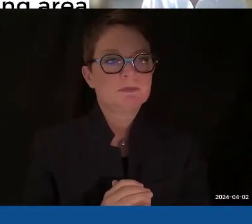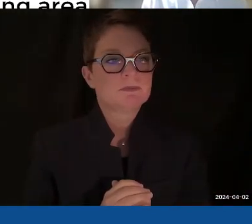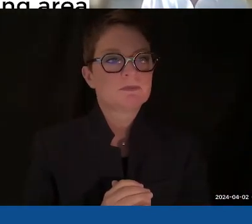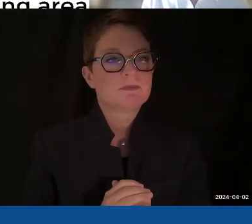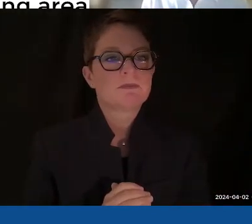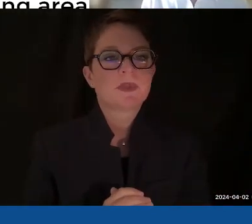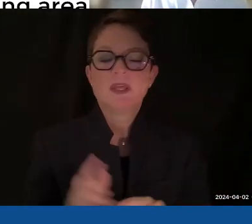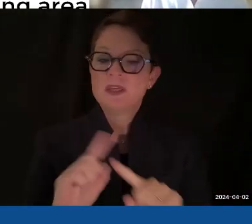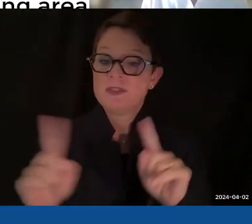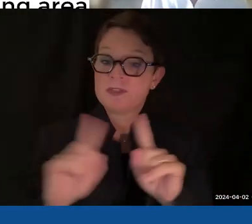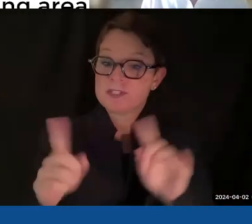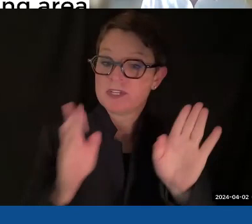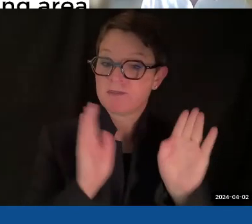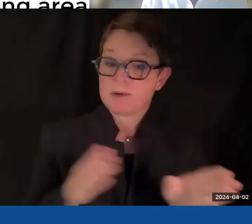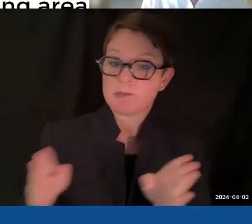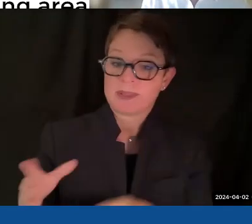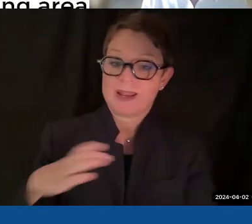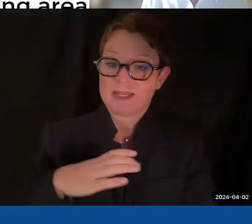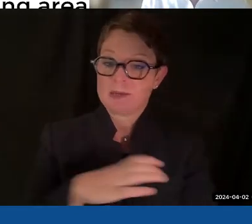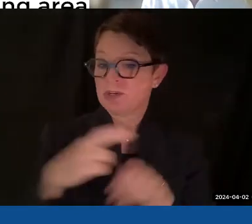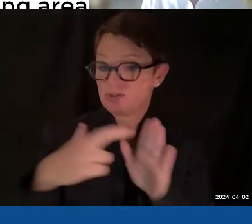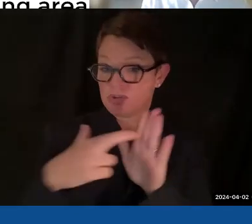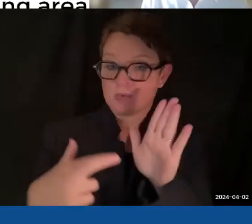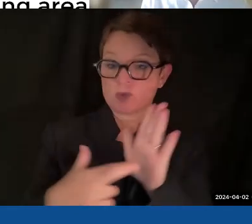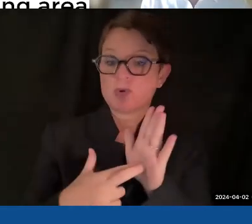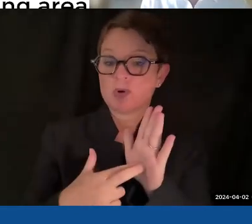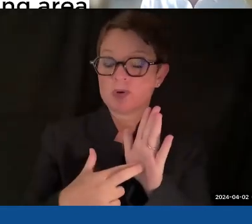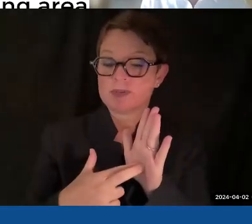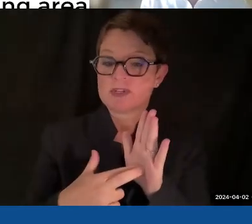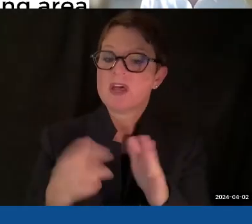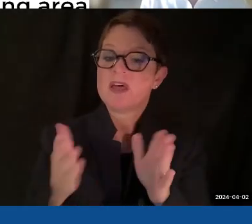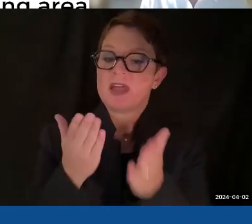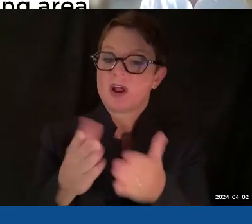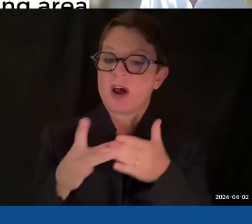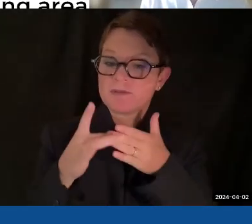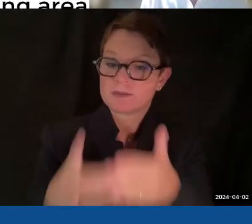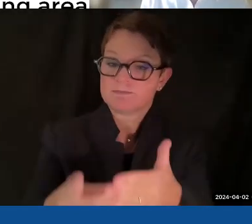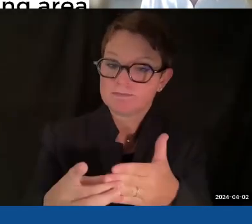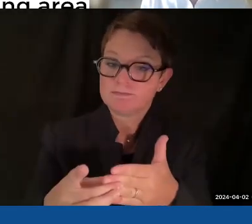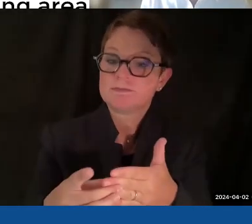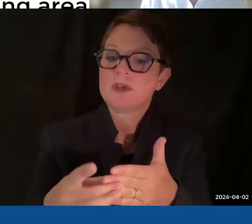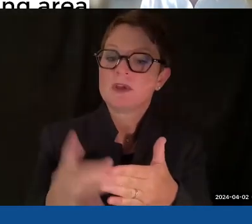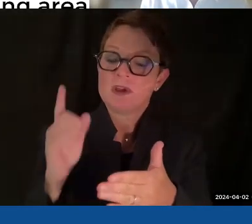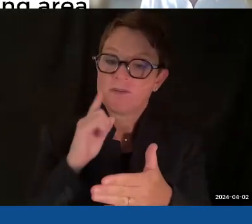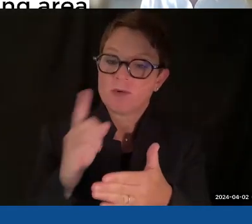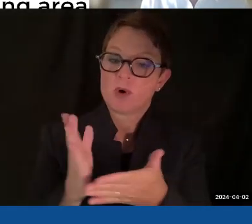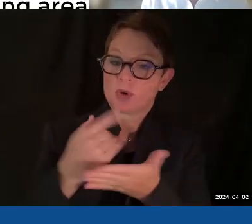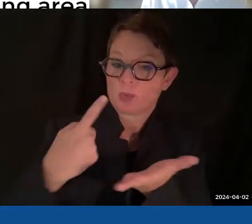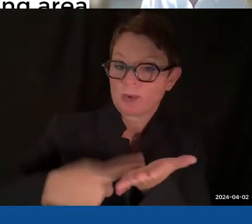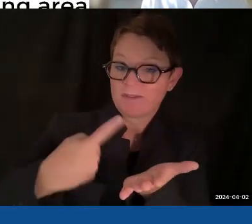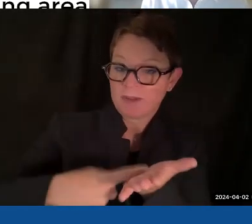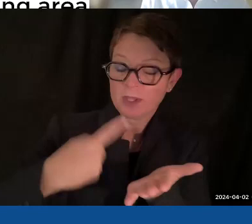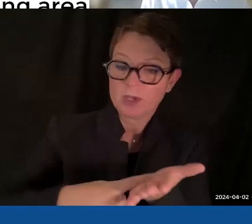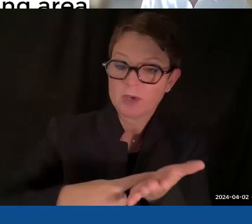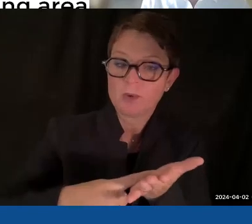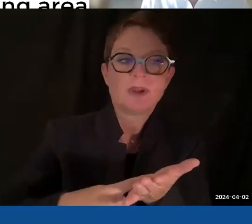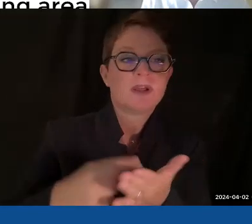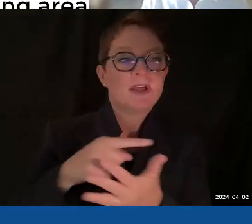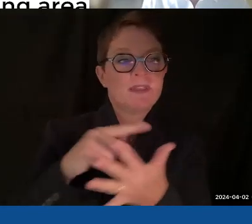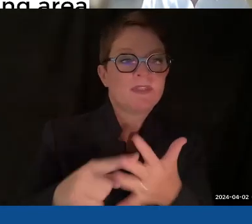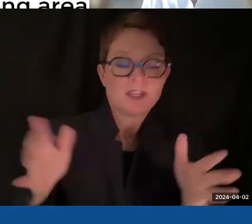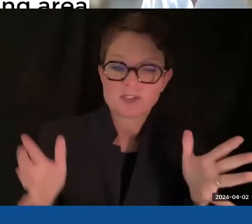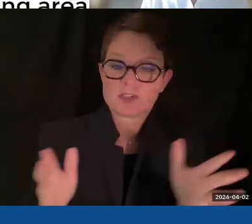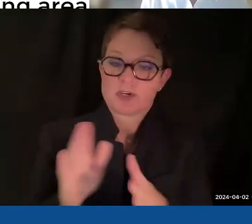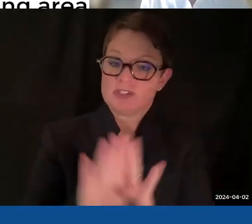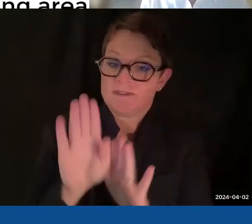There are existing Planning Commission regulations which offer guidance for master plan reviews. These encourage development